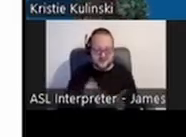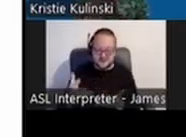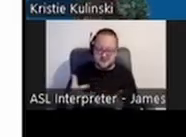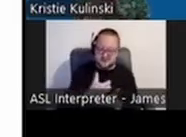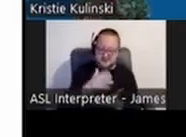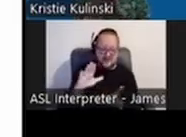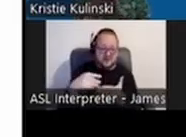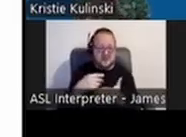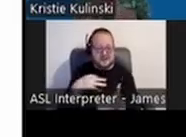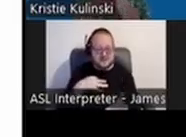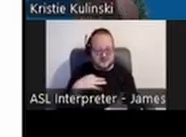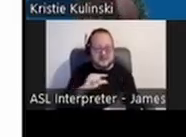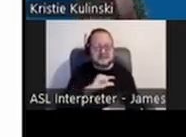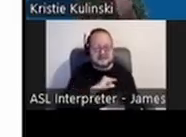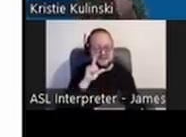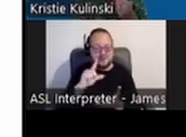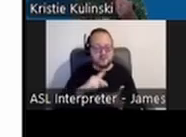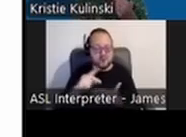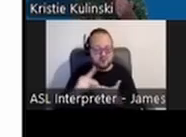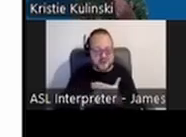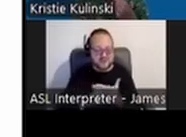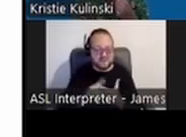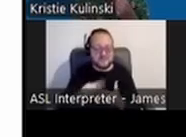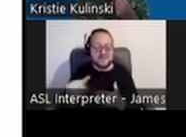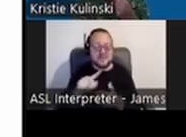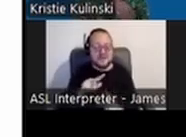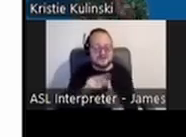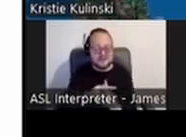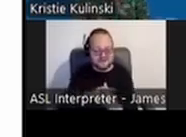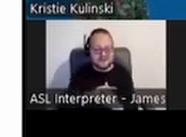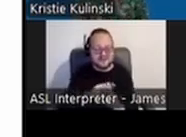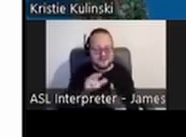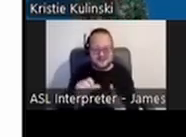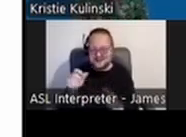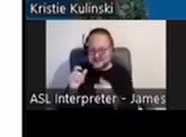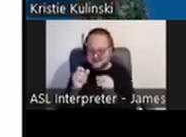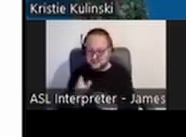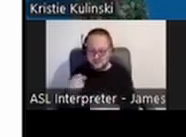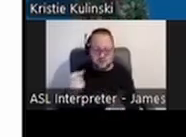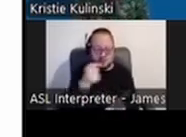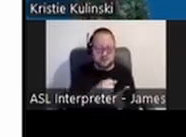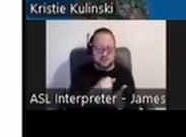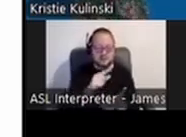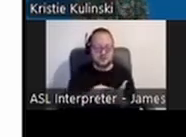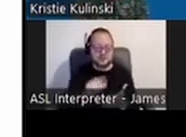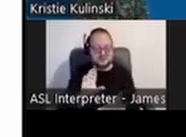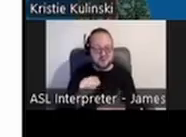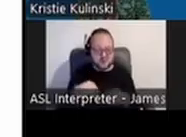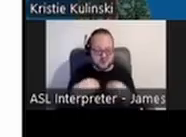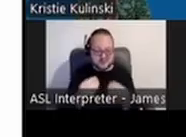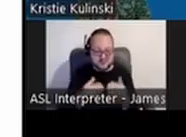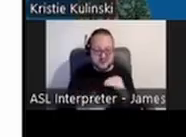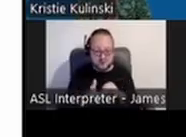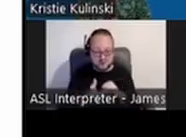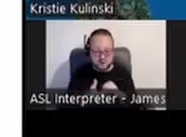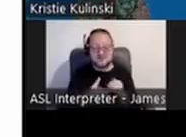for the program. They assign the individual to one of their CBO delivery partners, and then that delivery partner